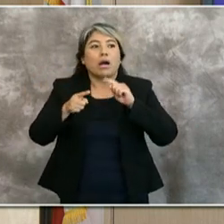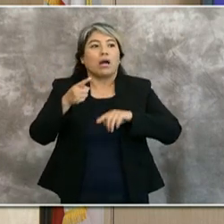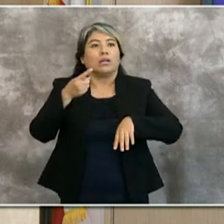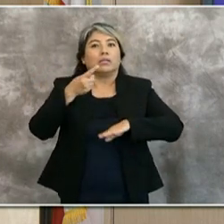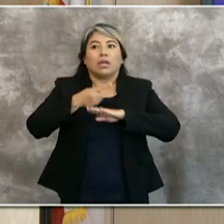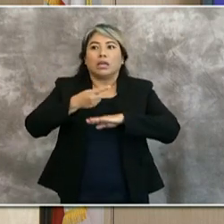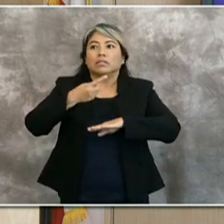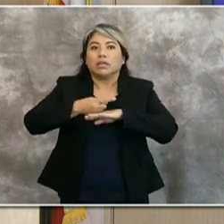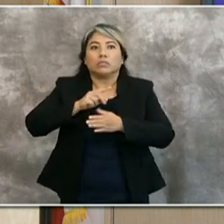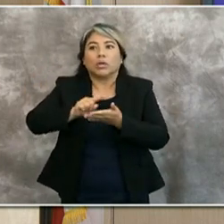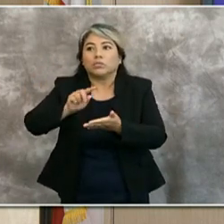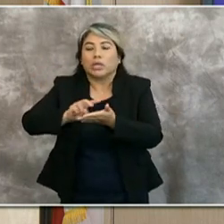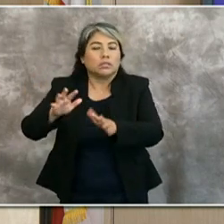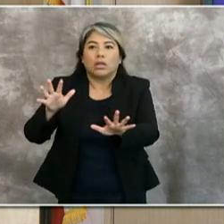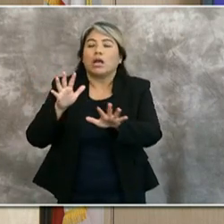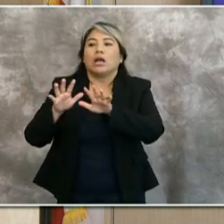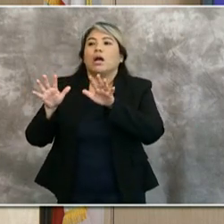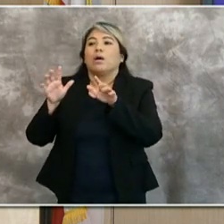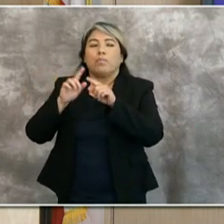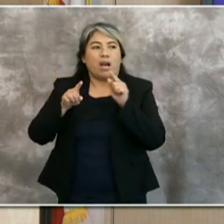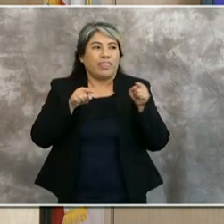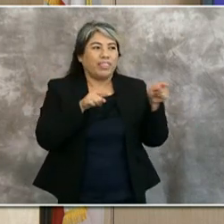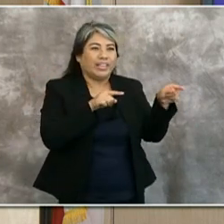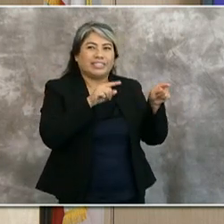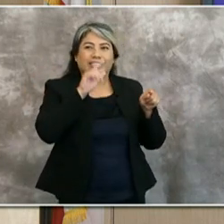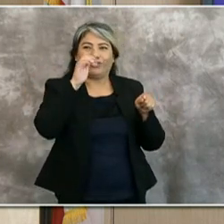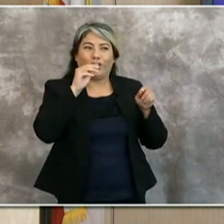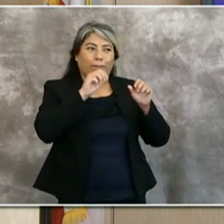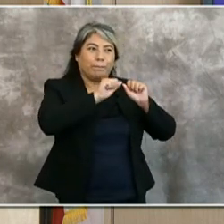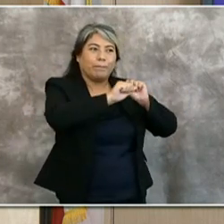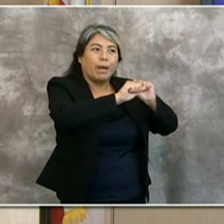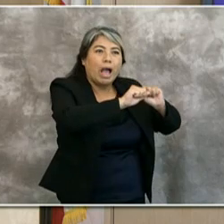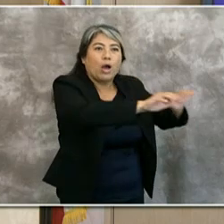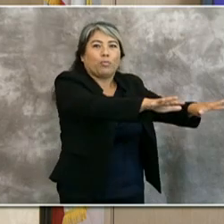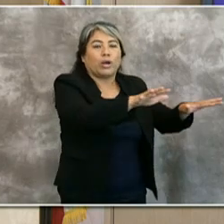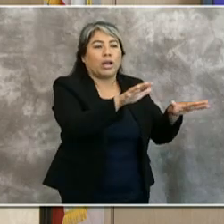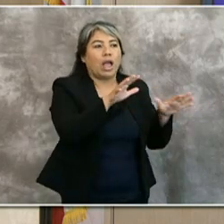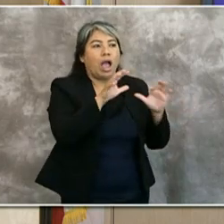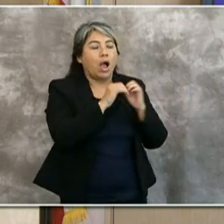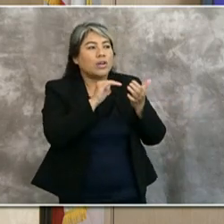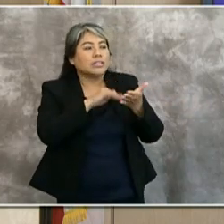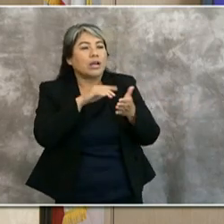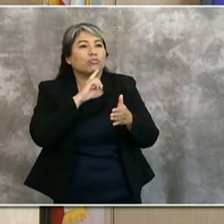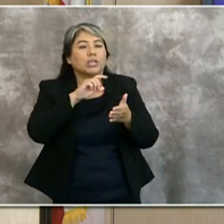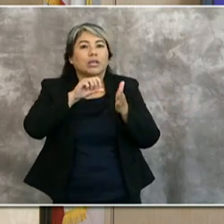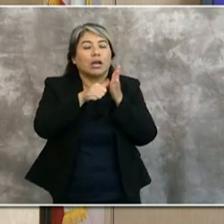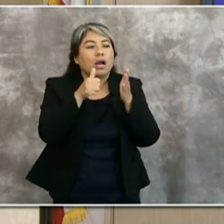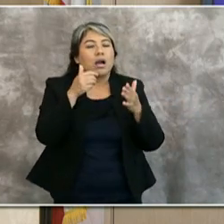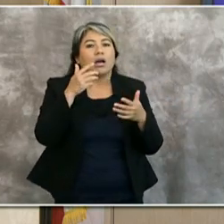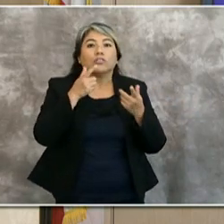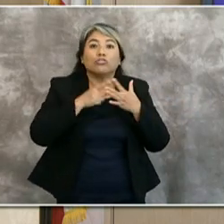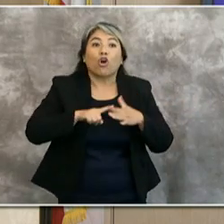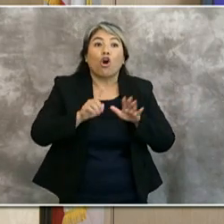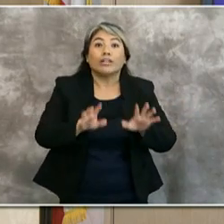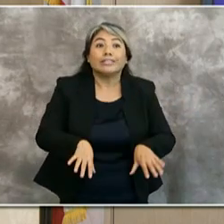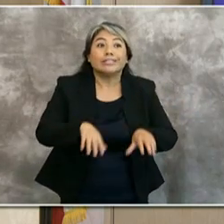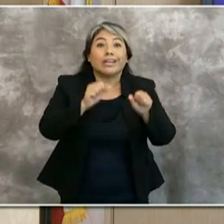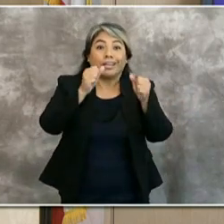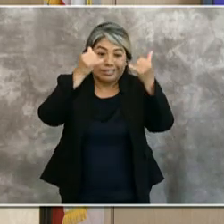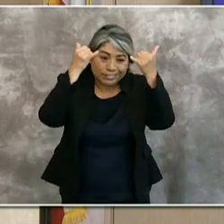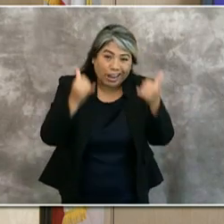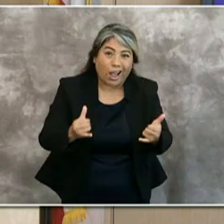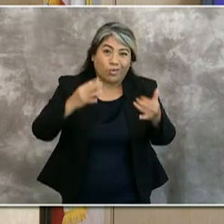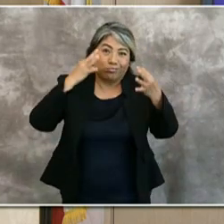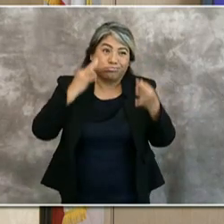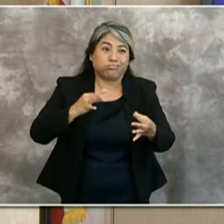weeks away. So wouldn't an outbreak like this one at the gym underscore a need to start taking immediate and